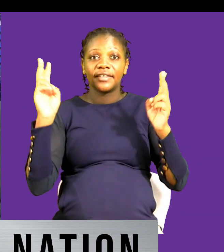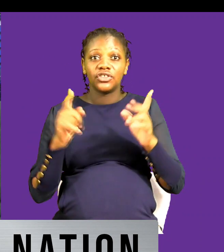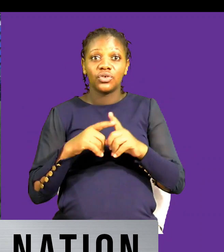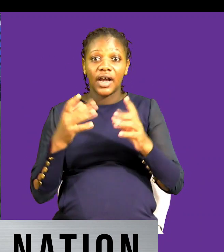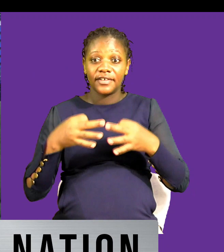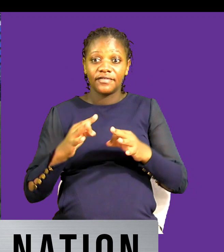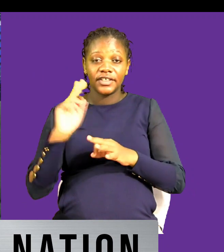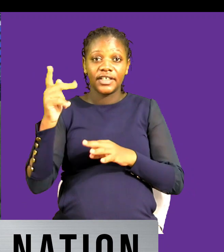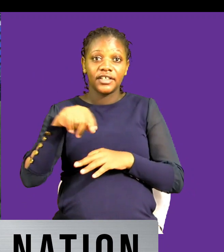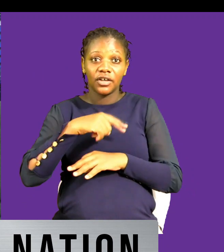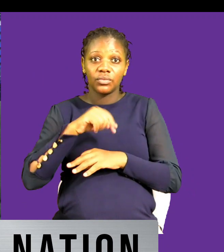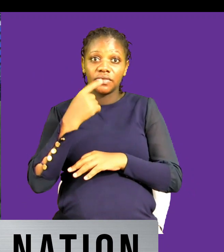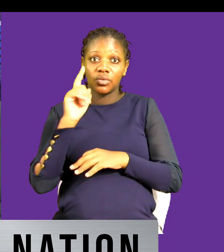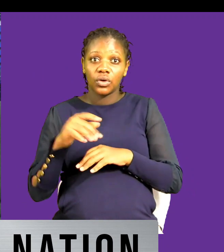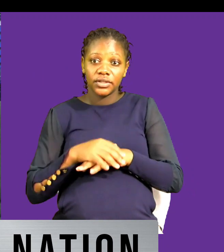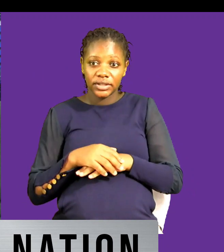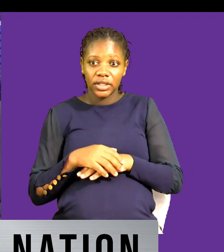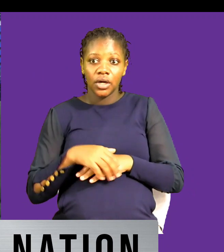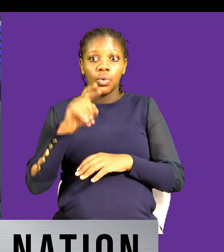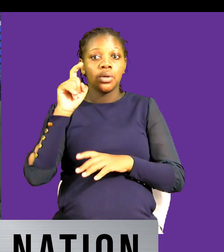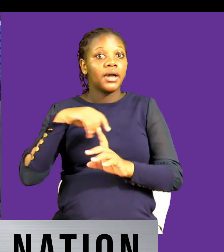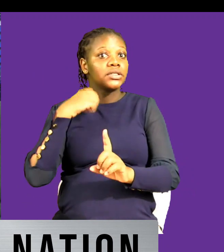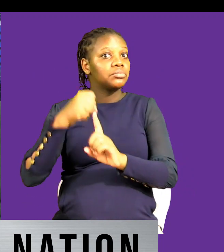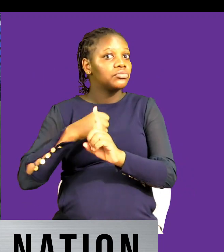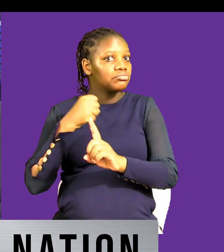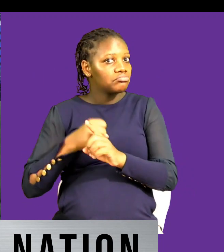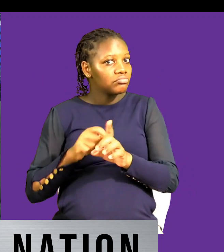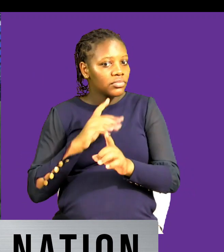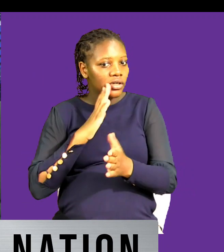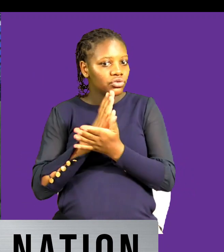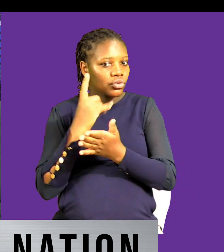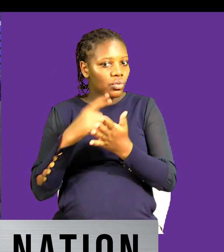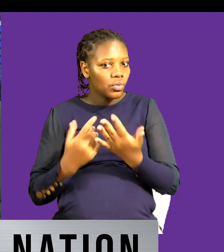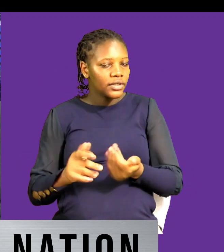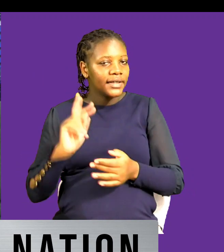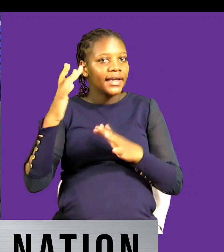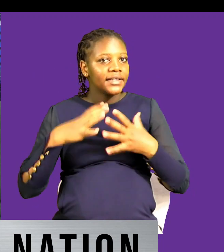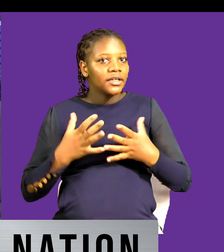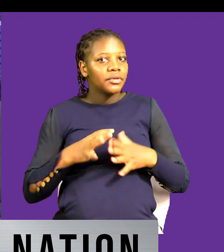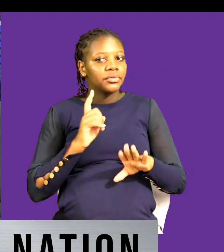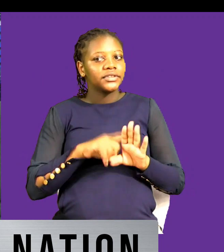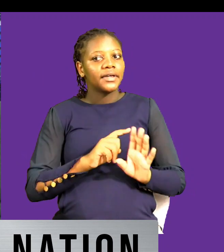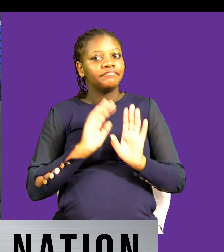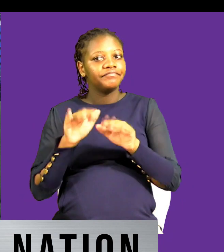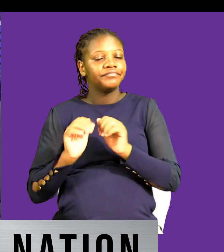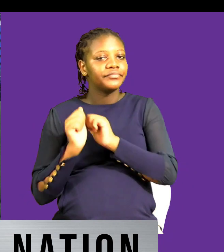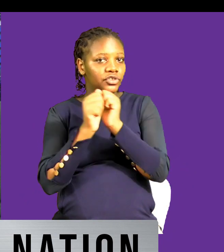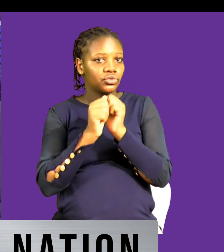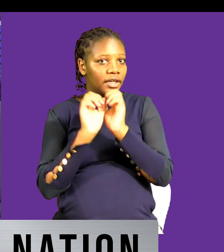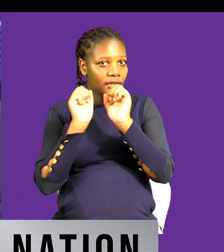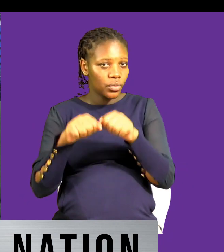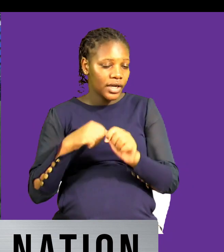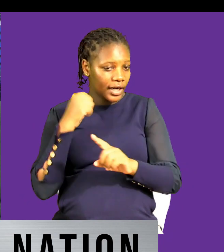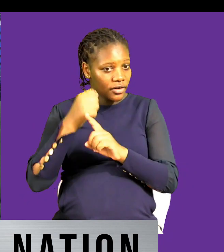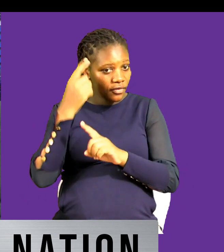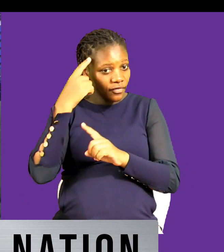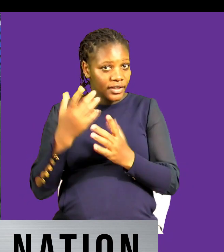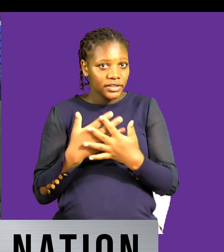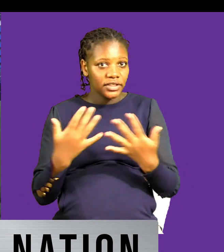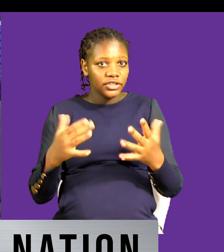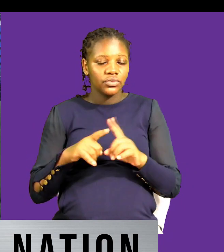we are saying we are going to push them and ensure that Kenyans now, when they come together, we can push this matter and make sure